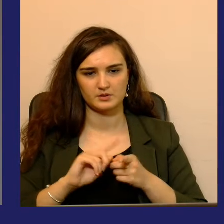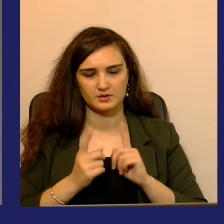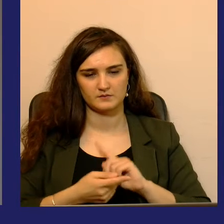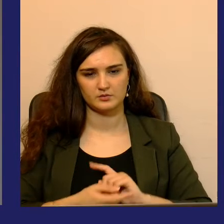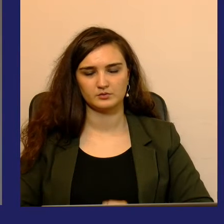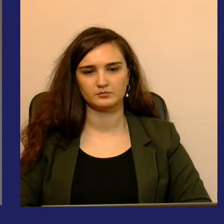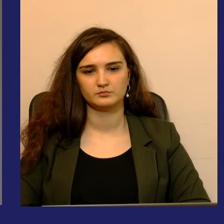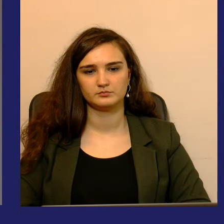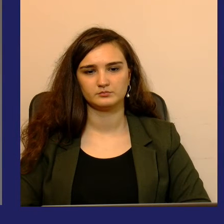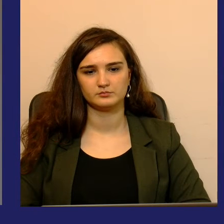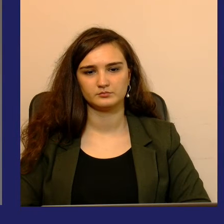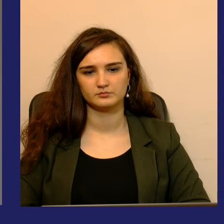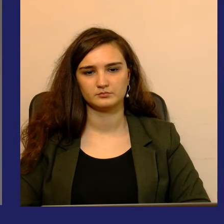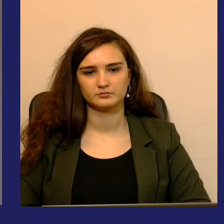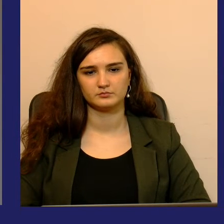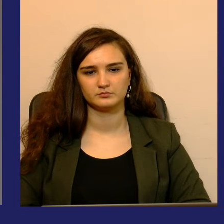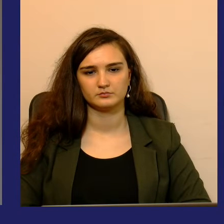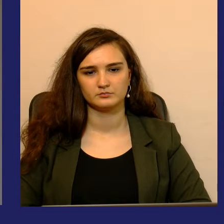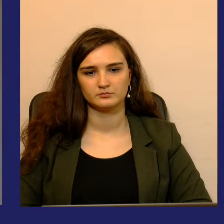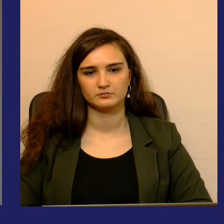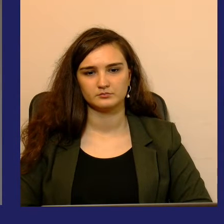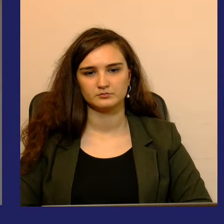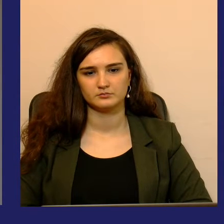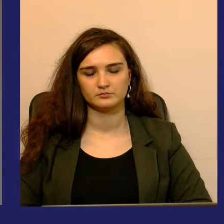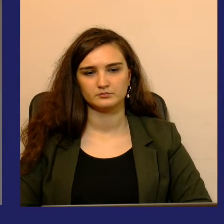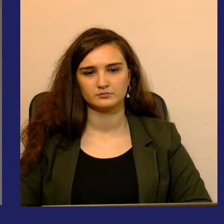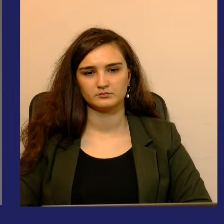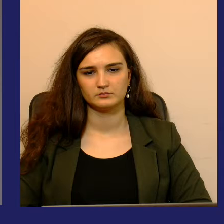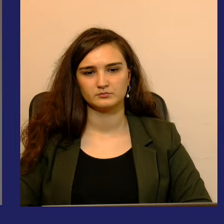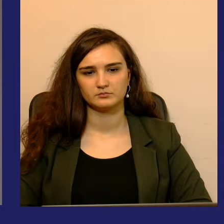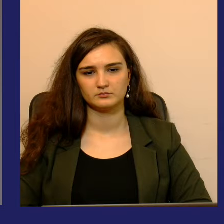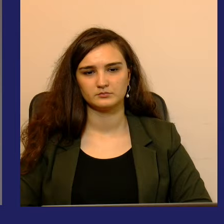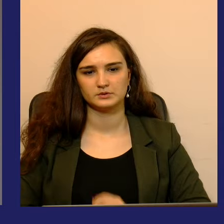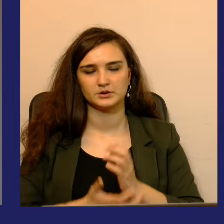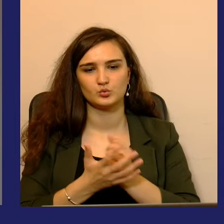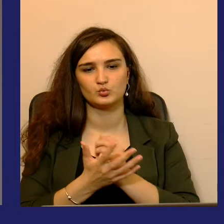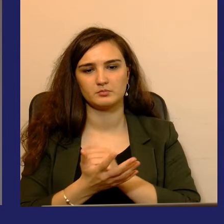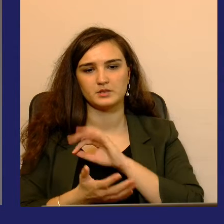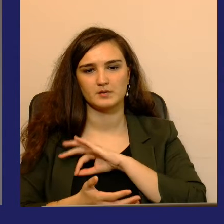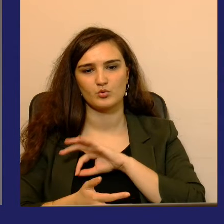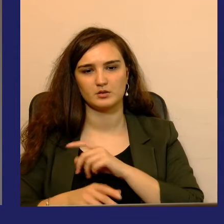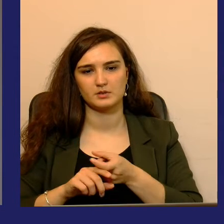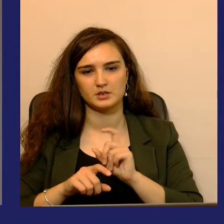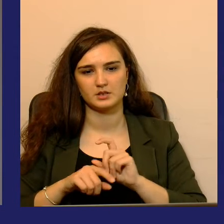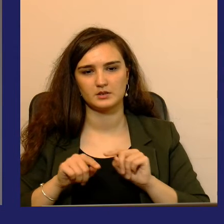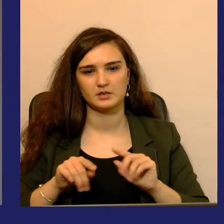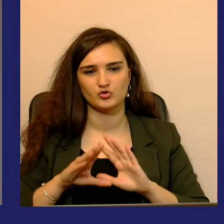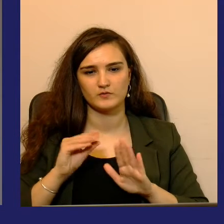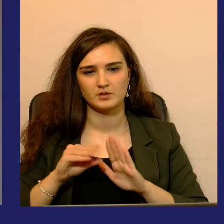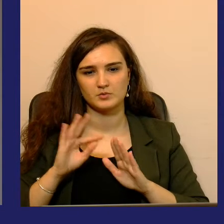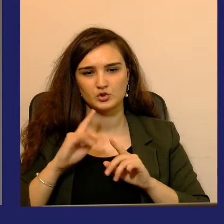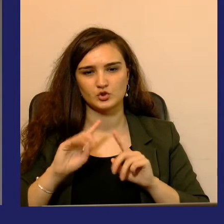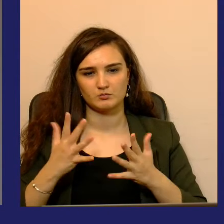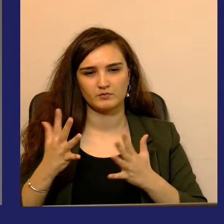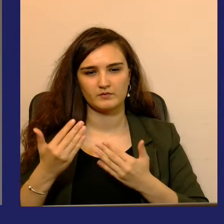on a country. But the abuse of the resources, I think in elections is particularly thorny because it can